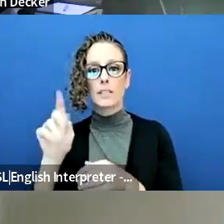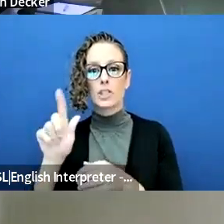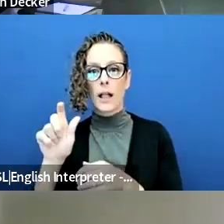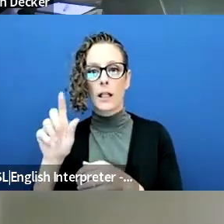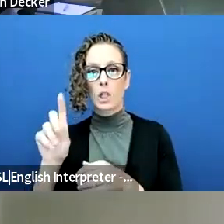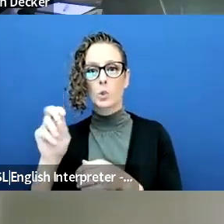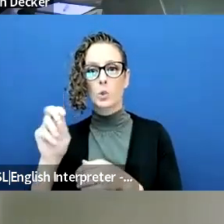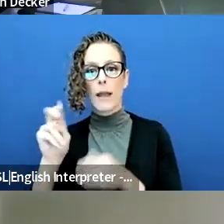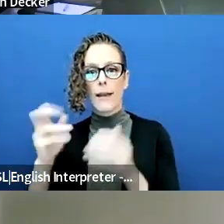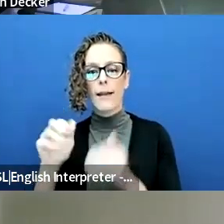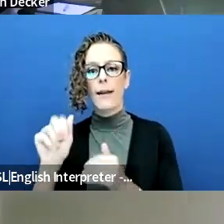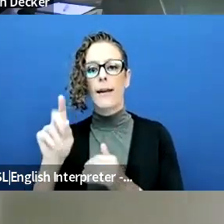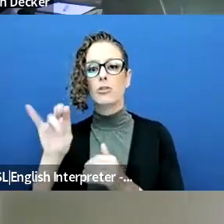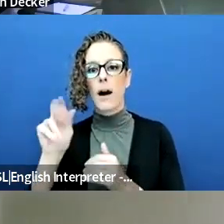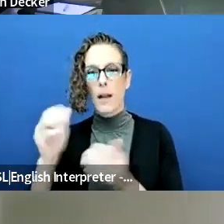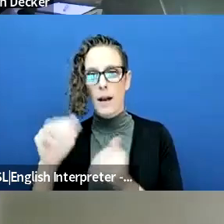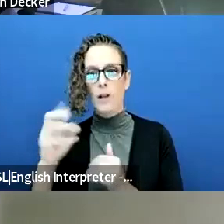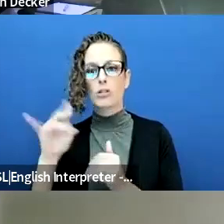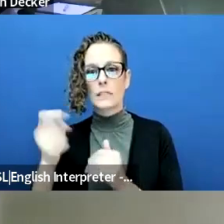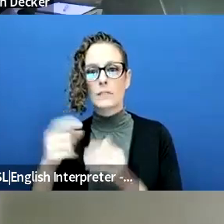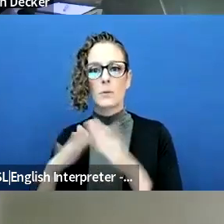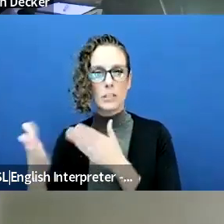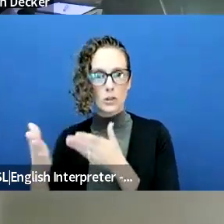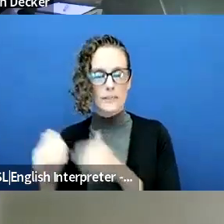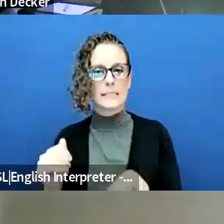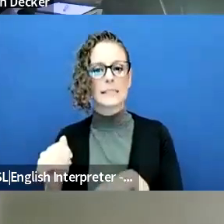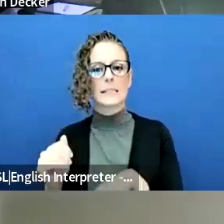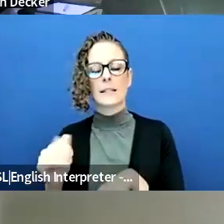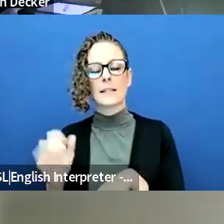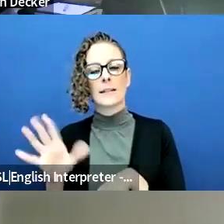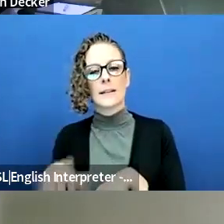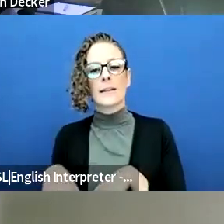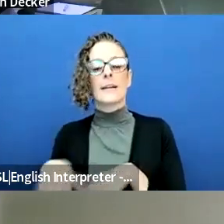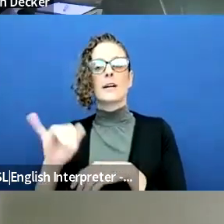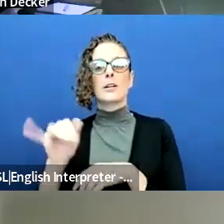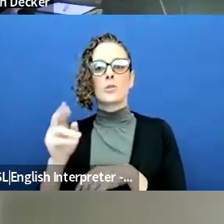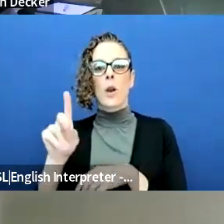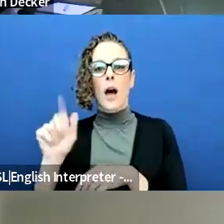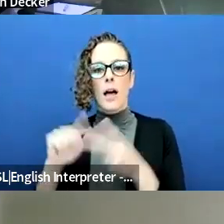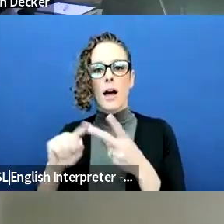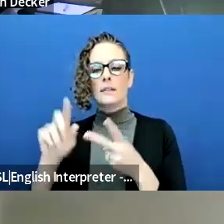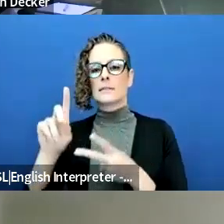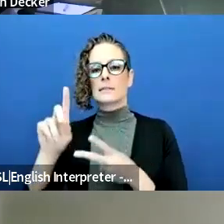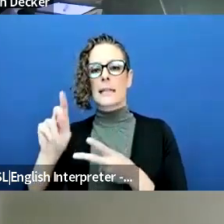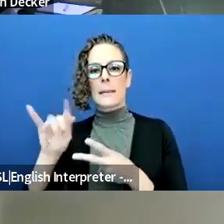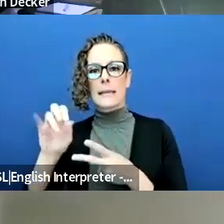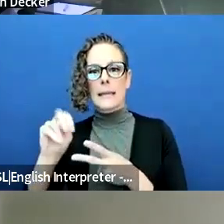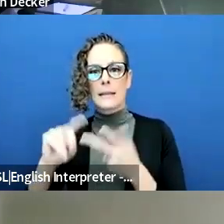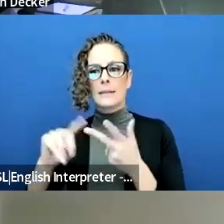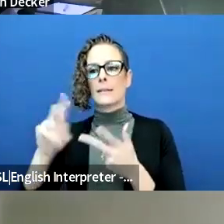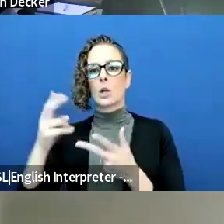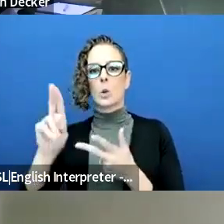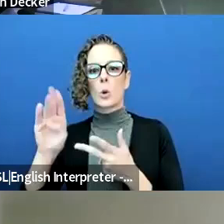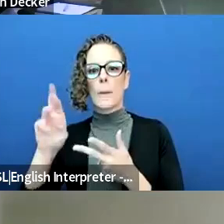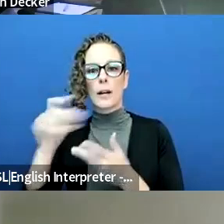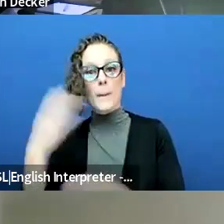on, and Adriana and Chris from Community Services, as well as Jolana and Damien and Hubert. Good morning, folks.